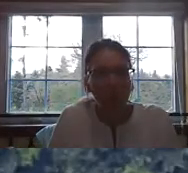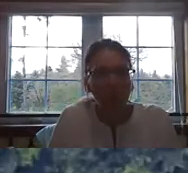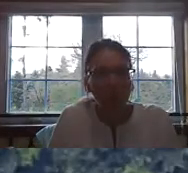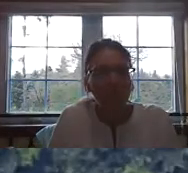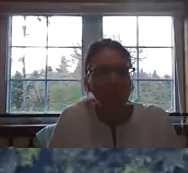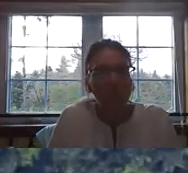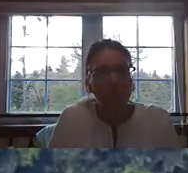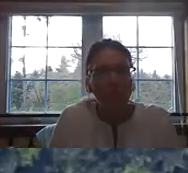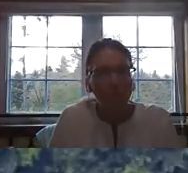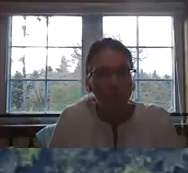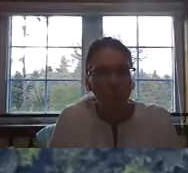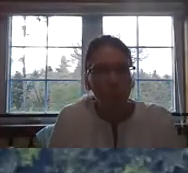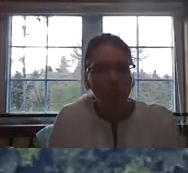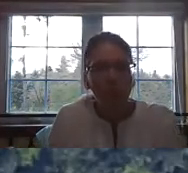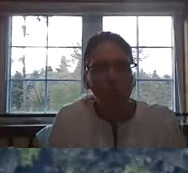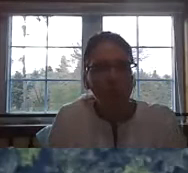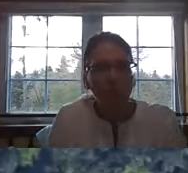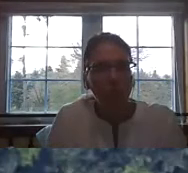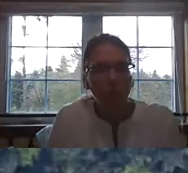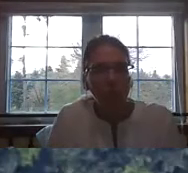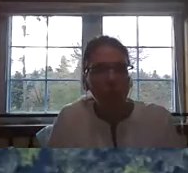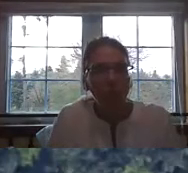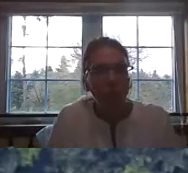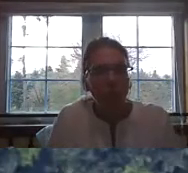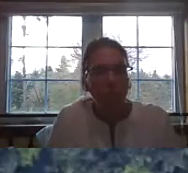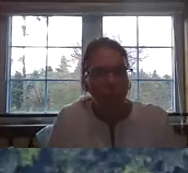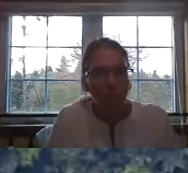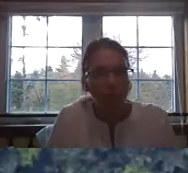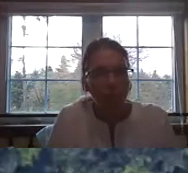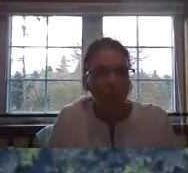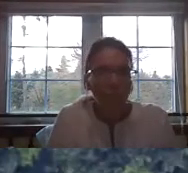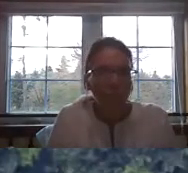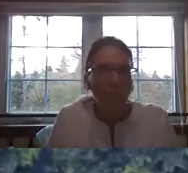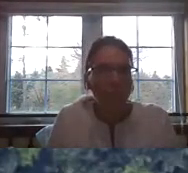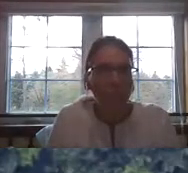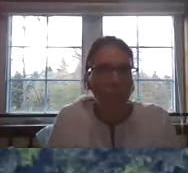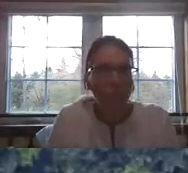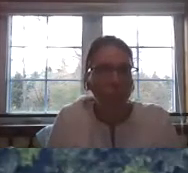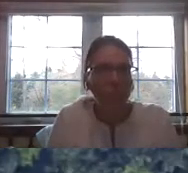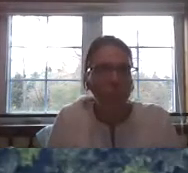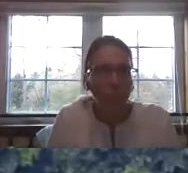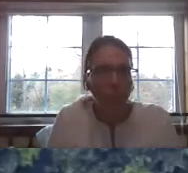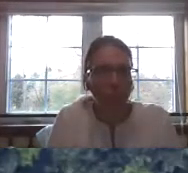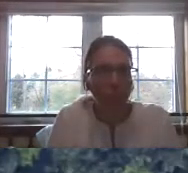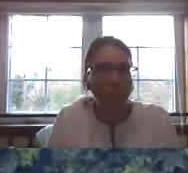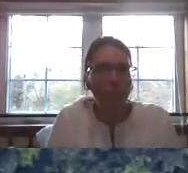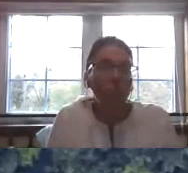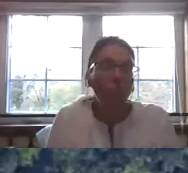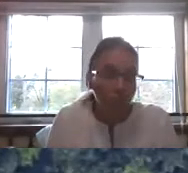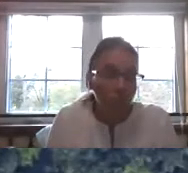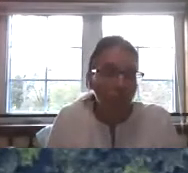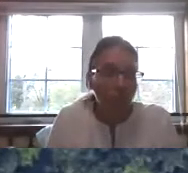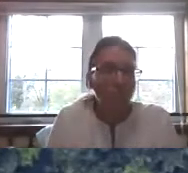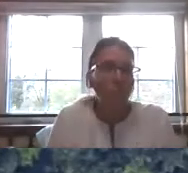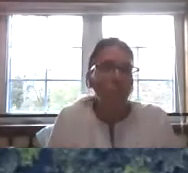vehicle speeds on the western end of Bartlett. And the two concepts would be either, well,